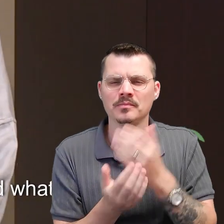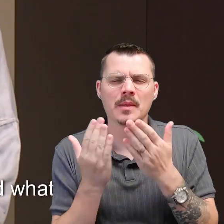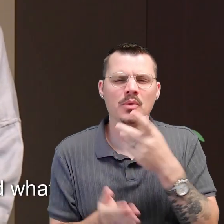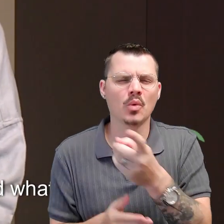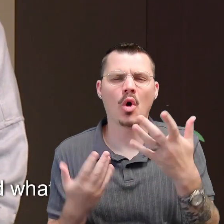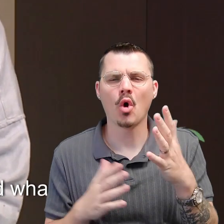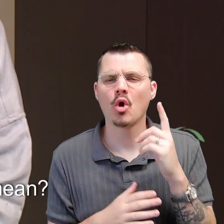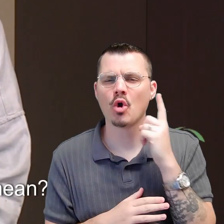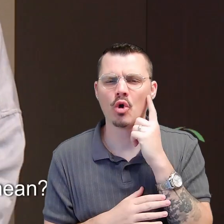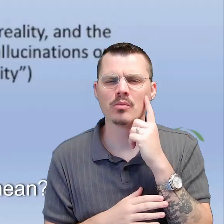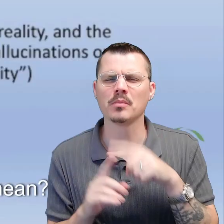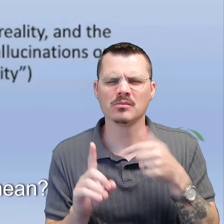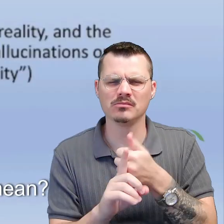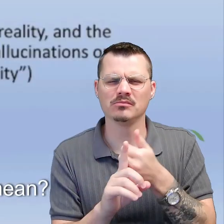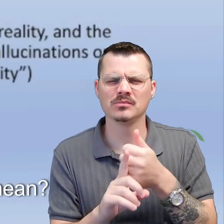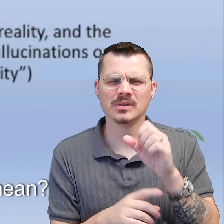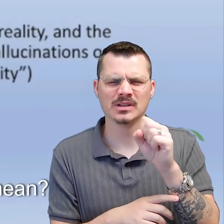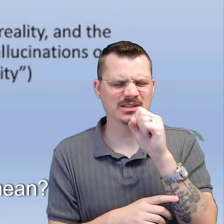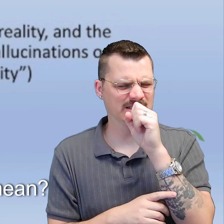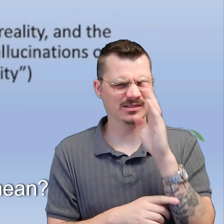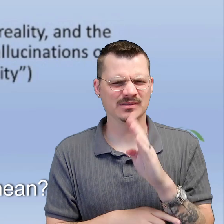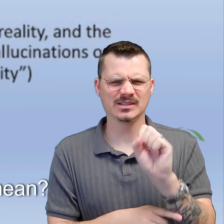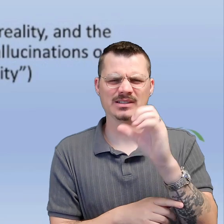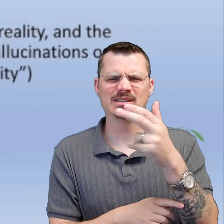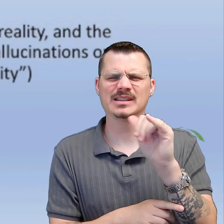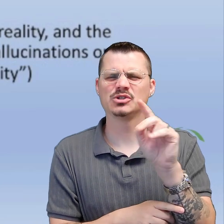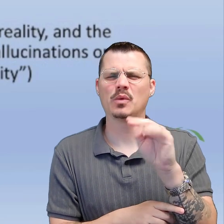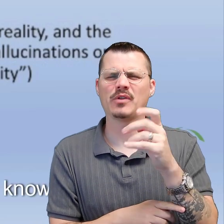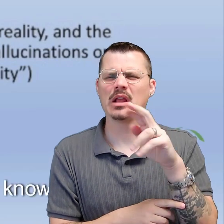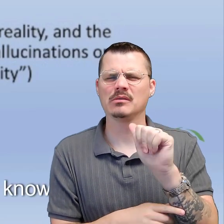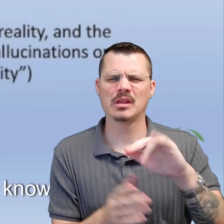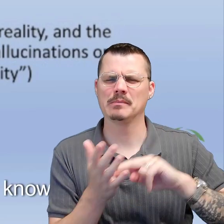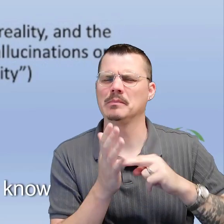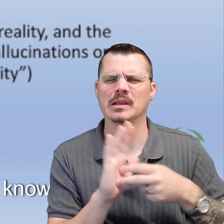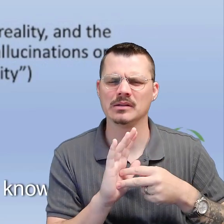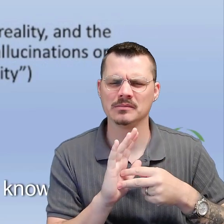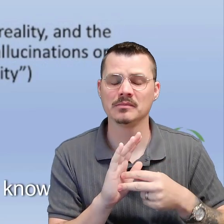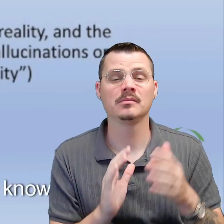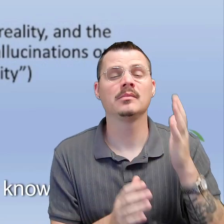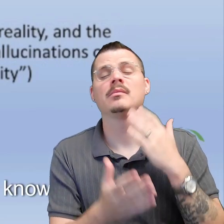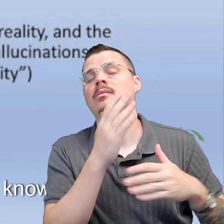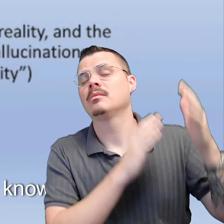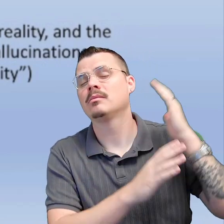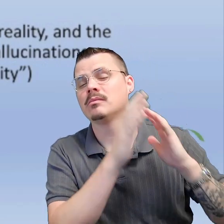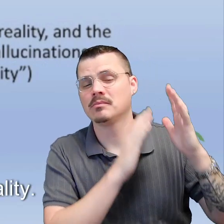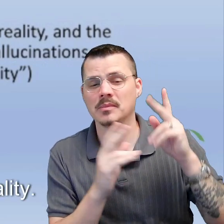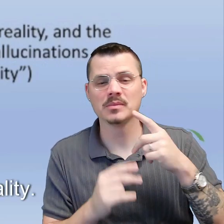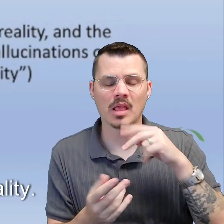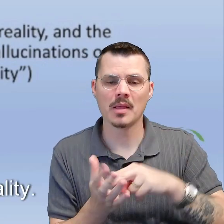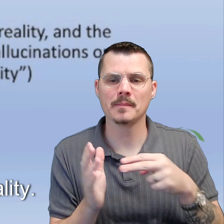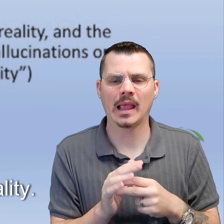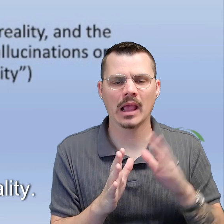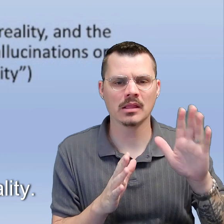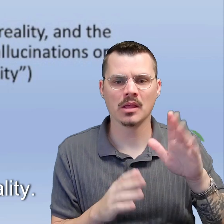of you have already heard, what exactly does the word schizophrenia mean? Years ago, people used to say, that